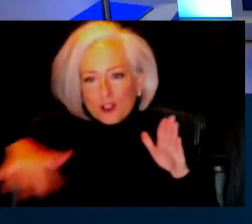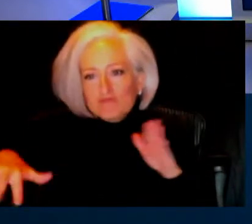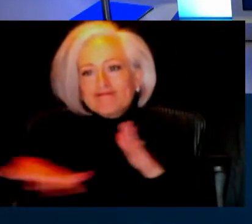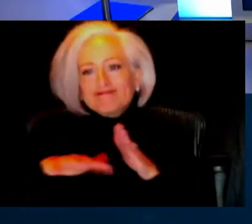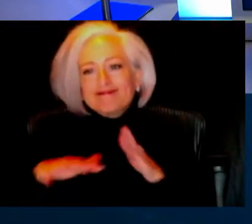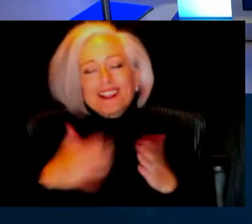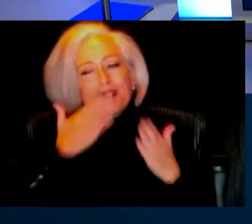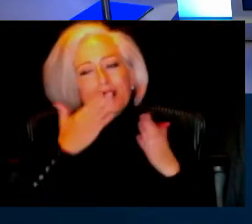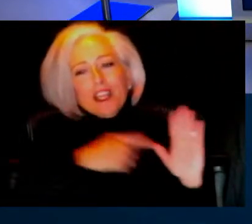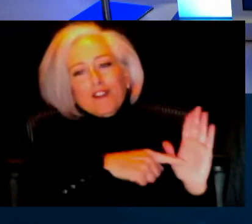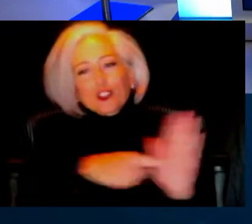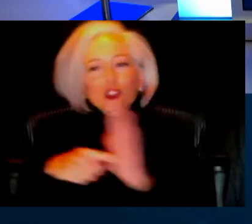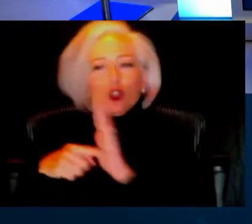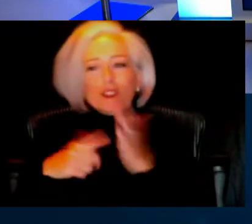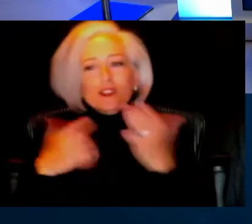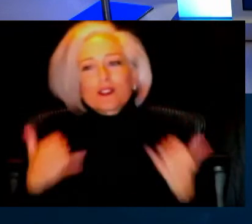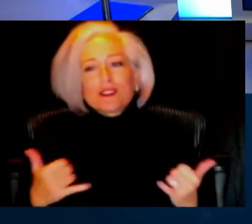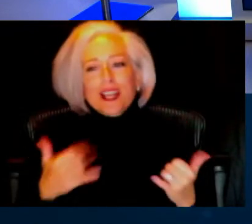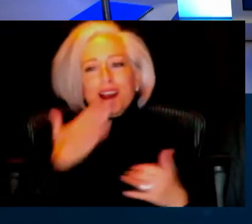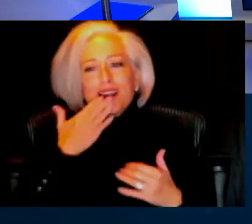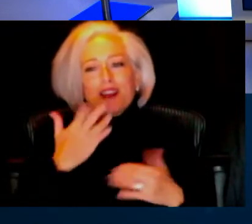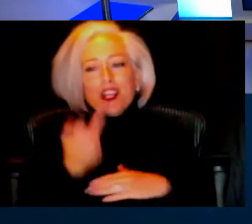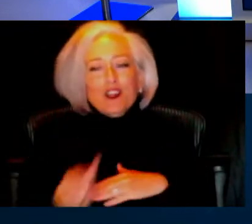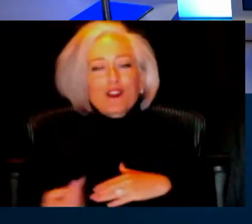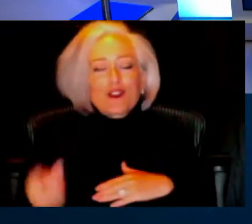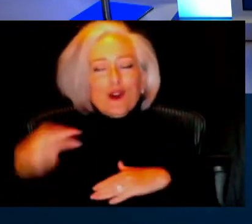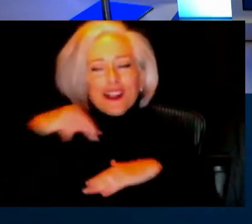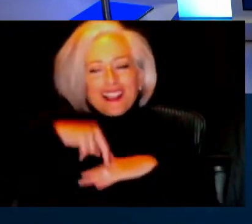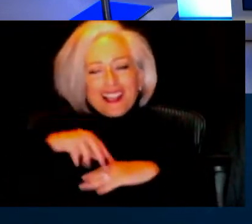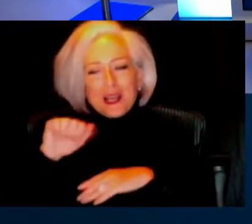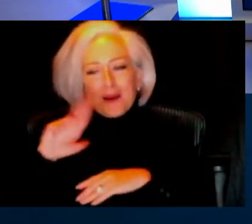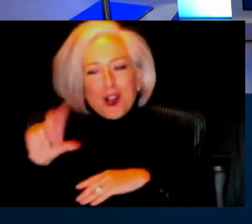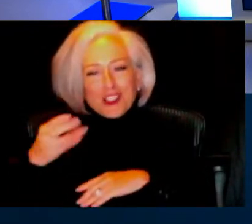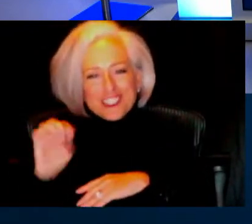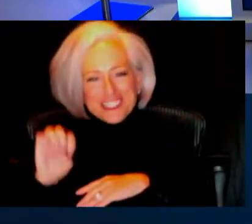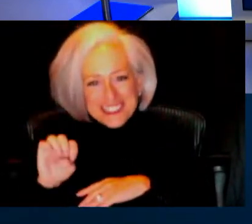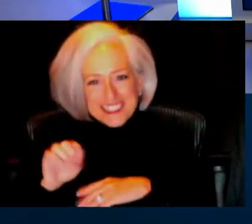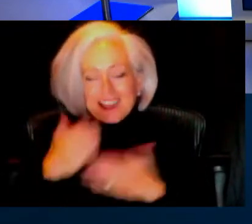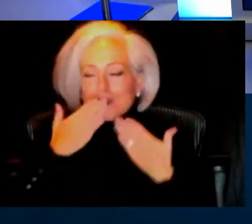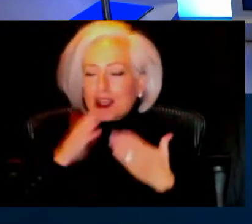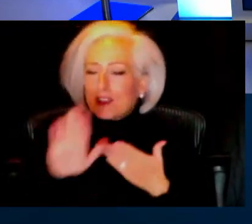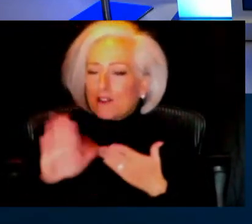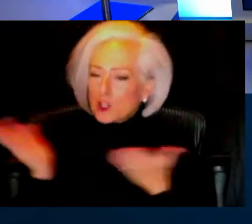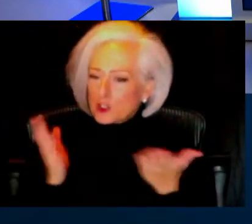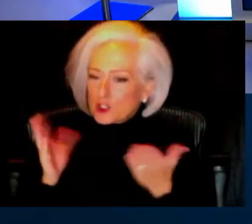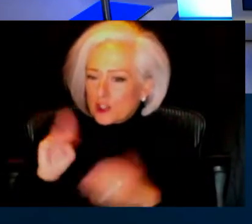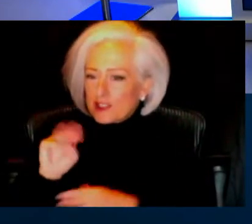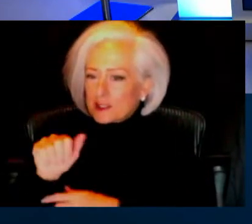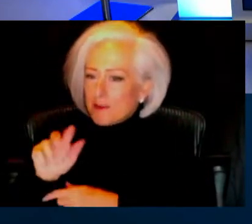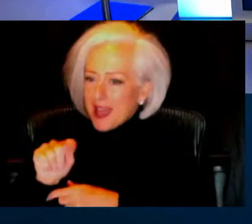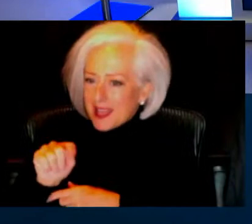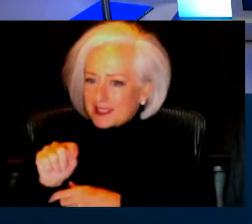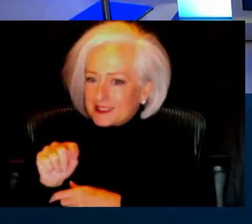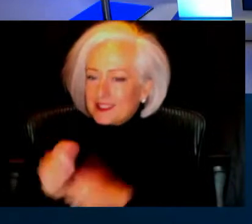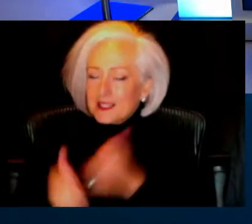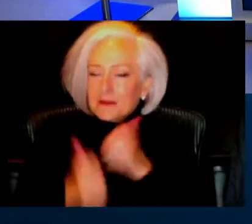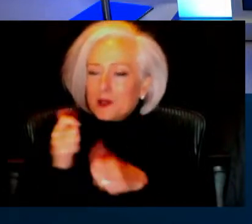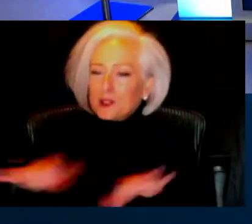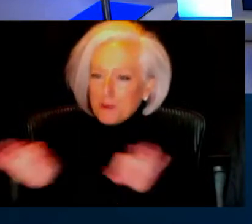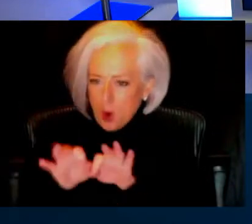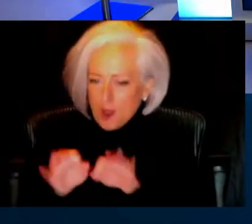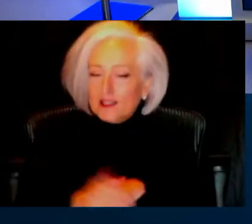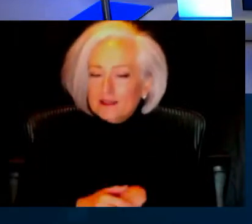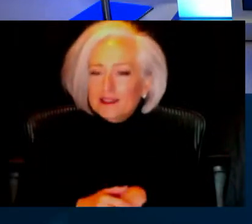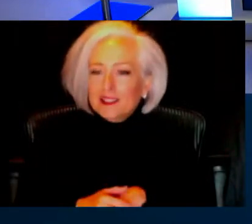you for getting up. We appreciate that. Matt, thank you so much for your service, most importantly. And please give our best